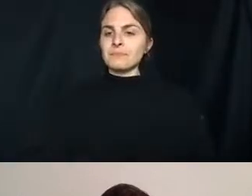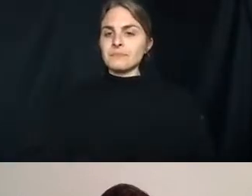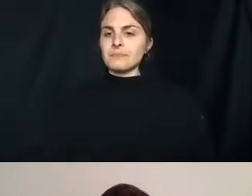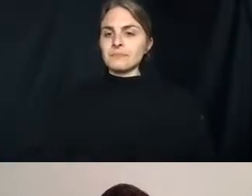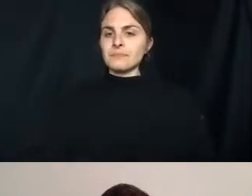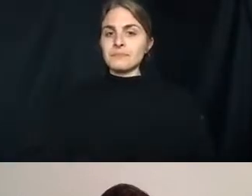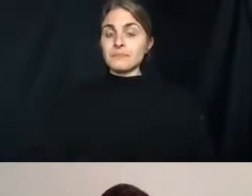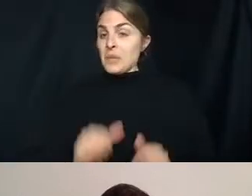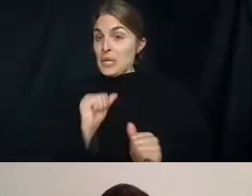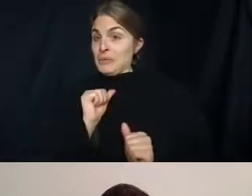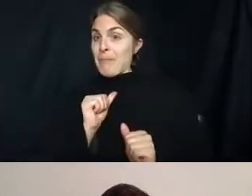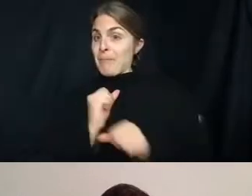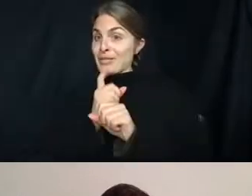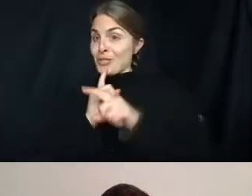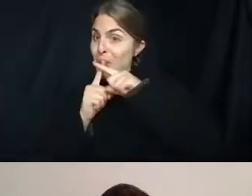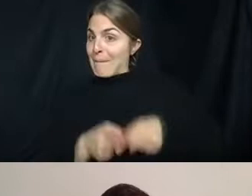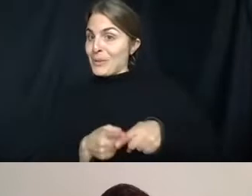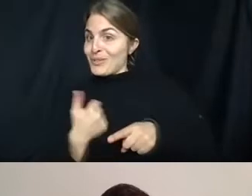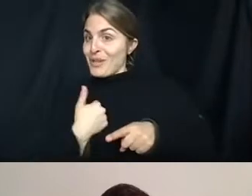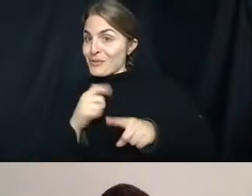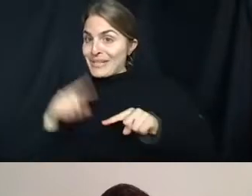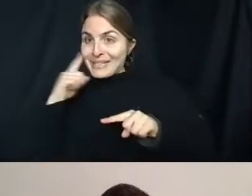But don't forget to unmute yourself, panelists.